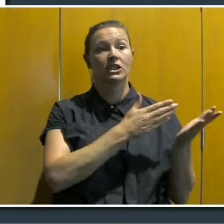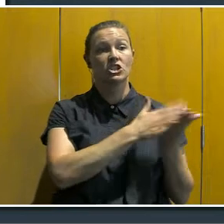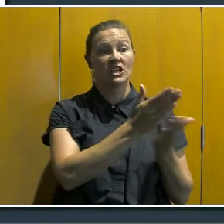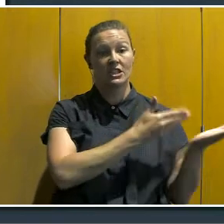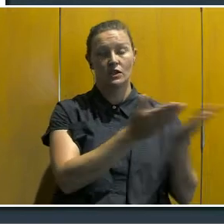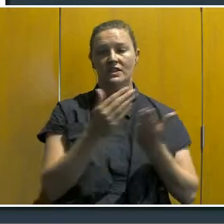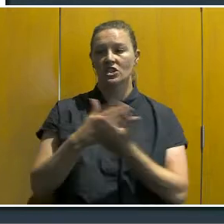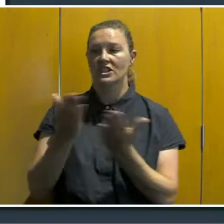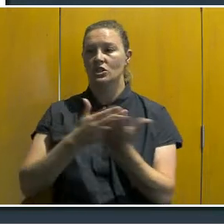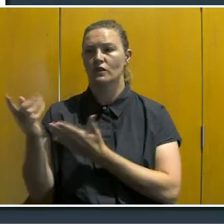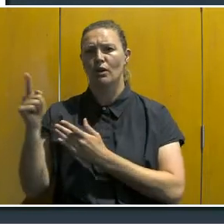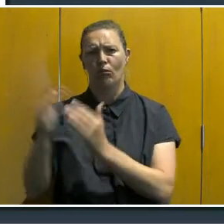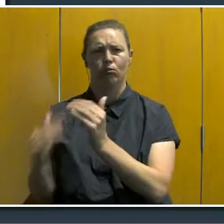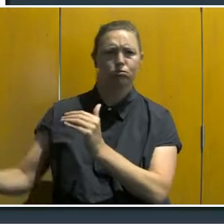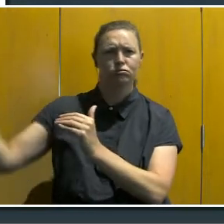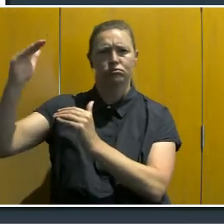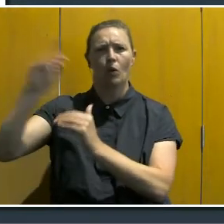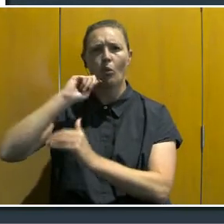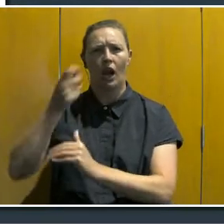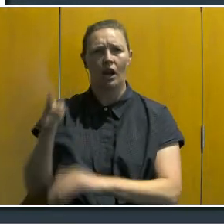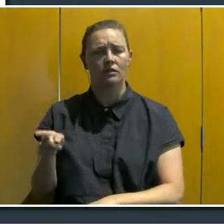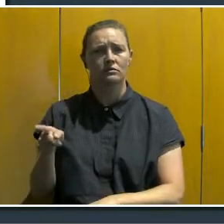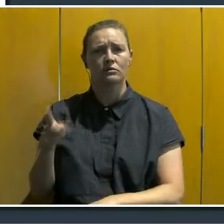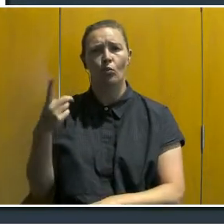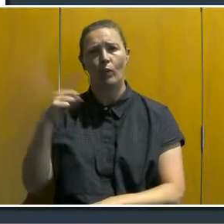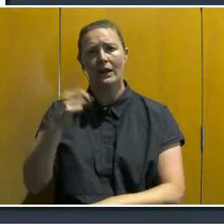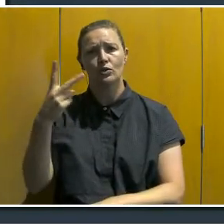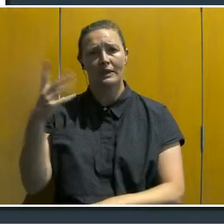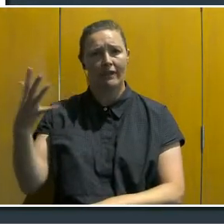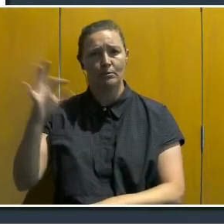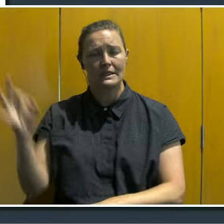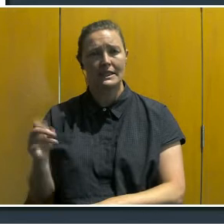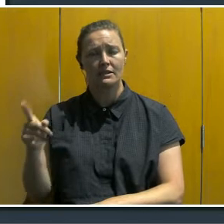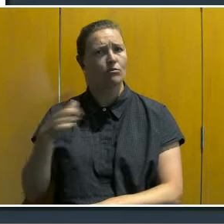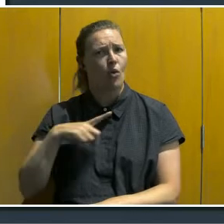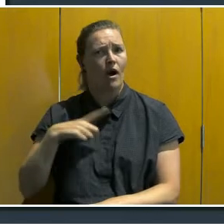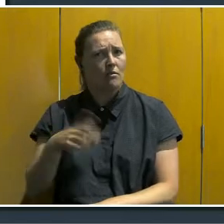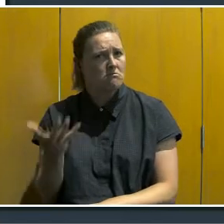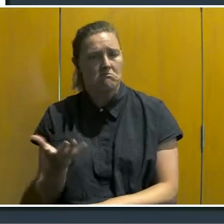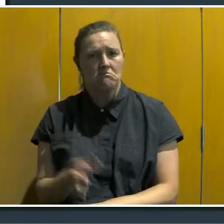going to increase the share by 125%. So my question is why?